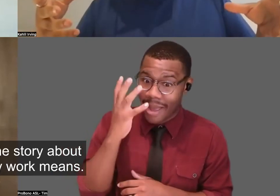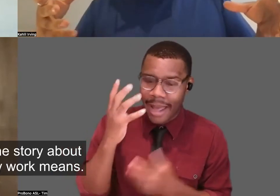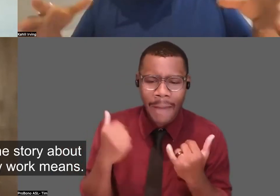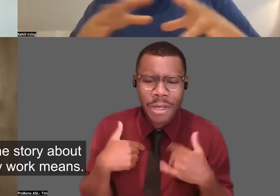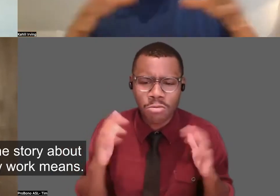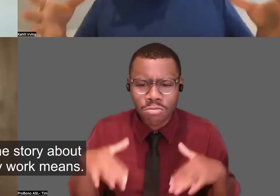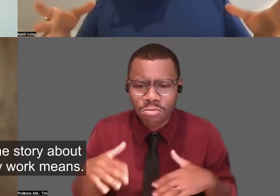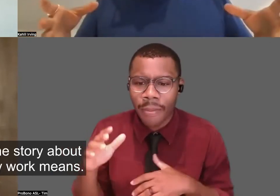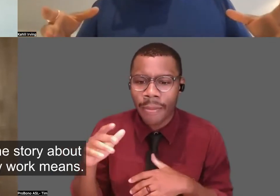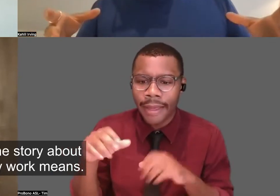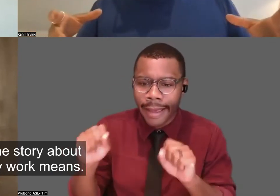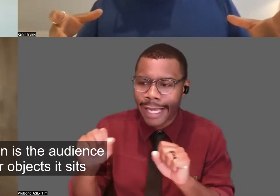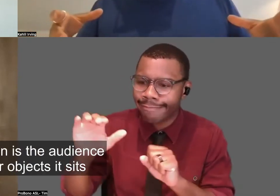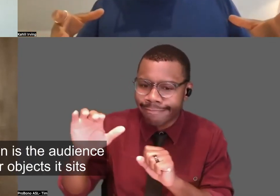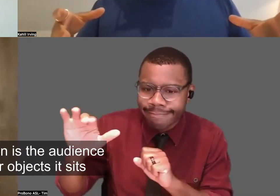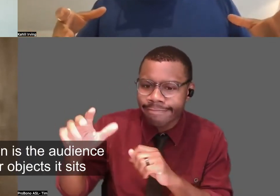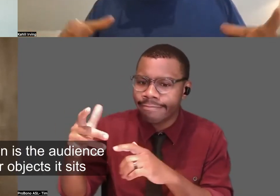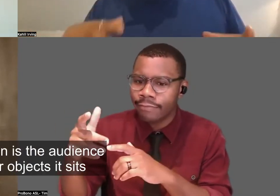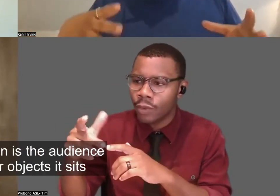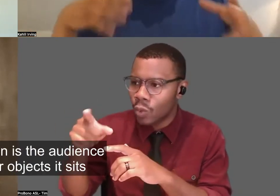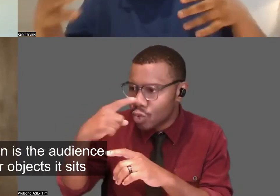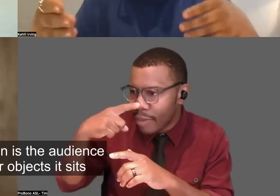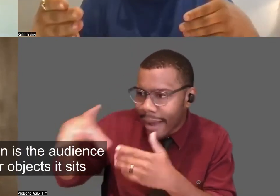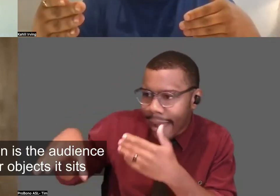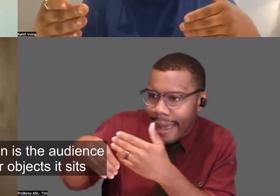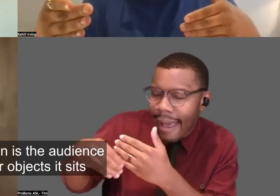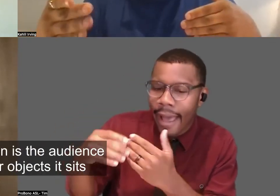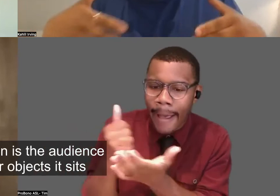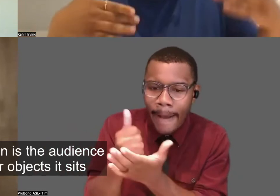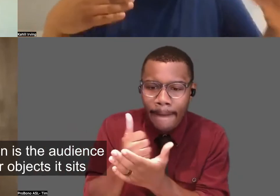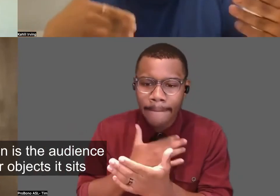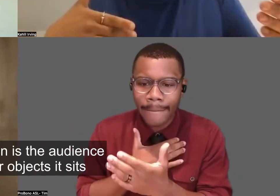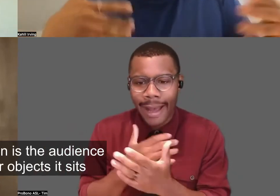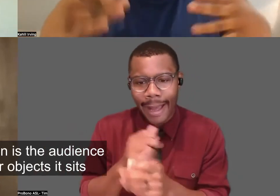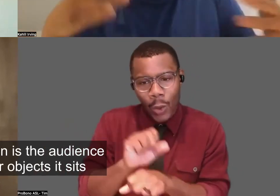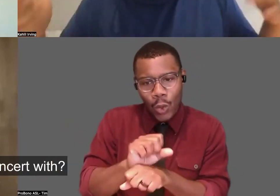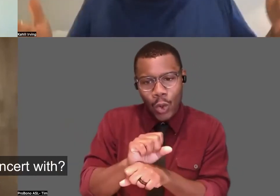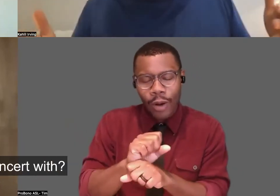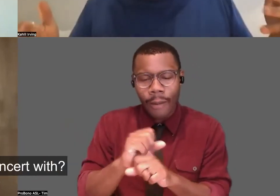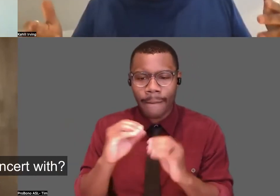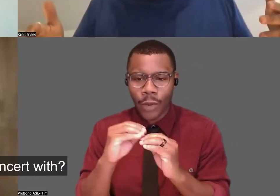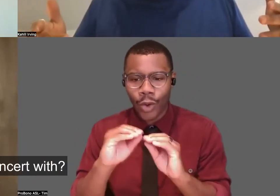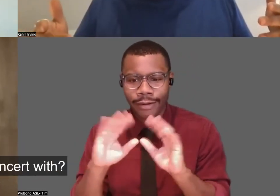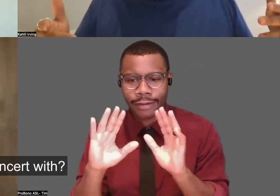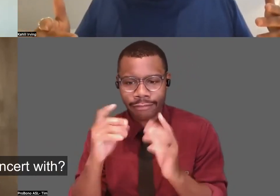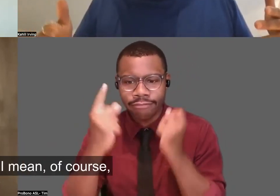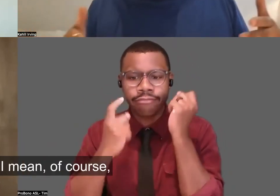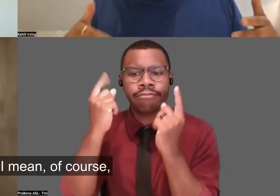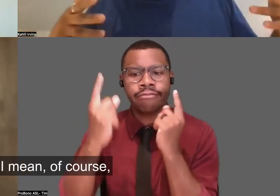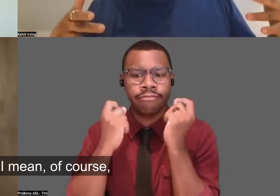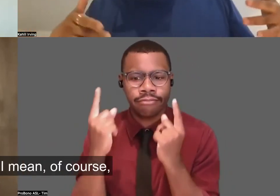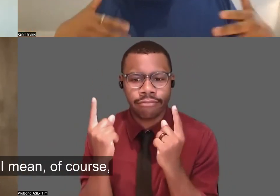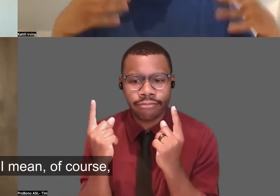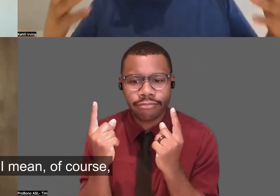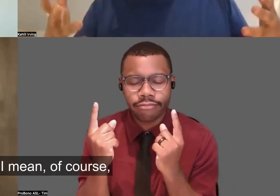story about what my work means. And so then is the audience the other objects it sits in concert with? That is